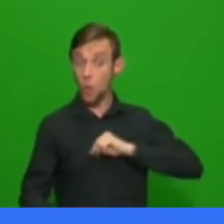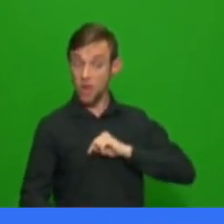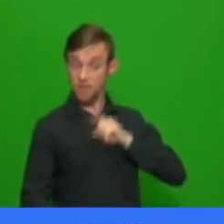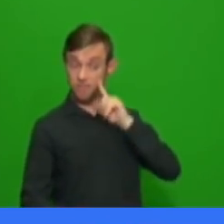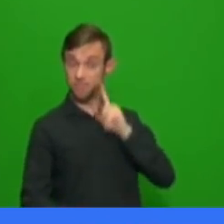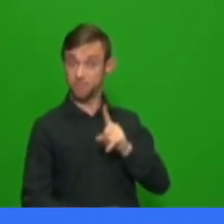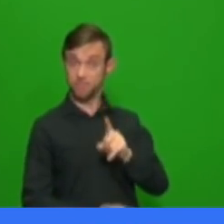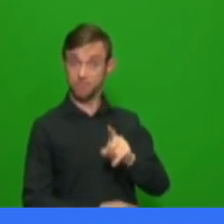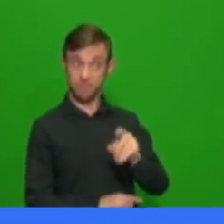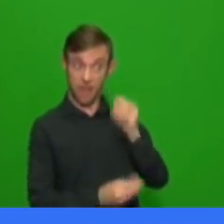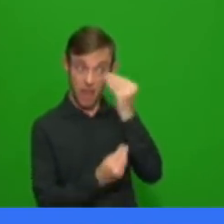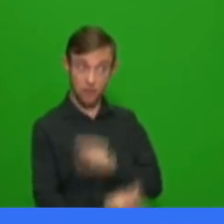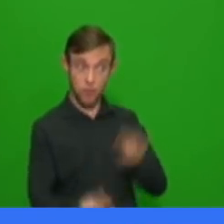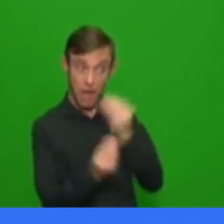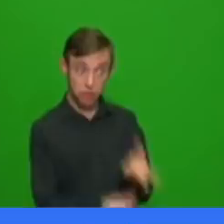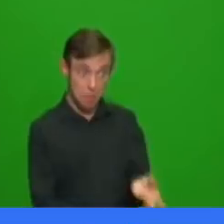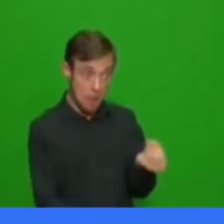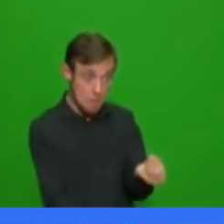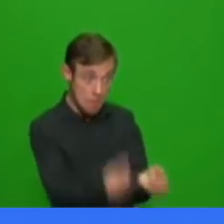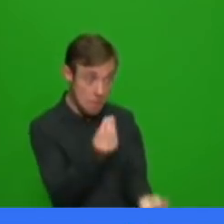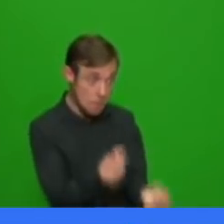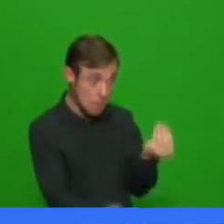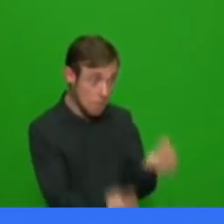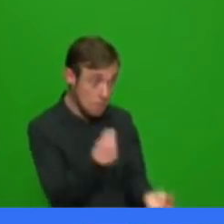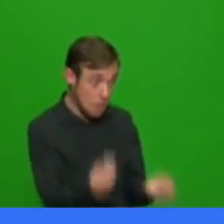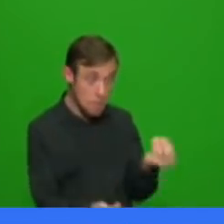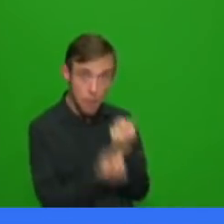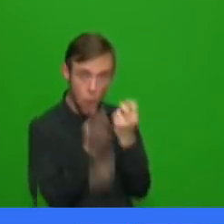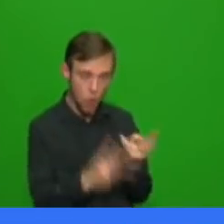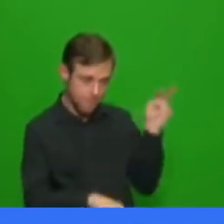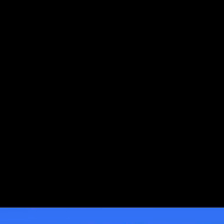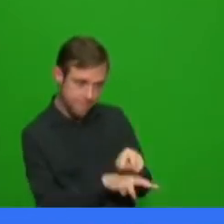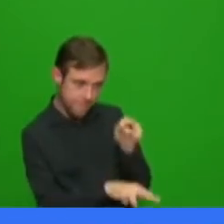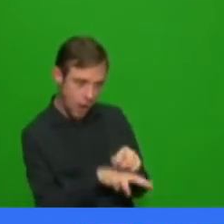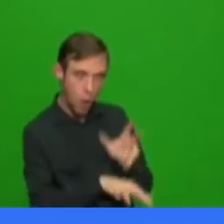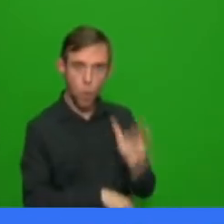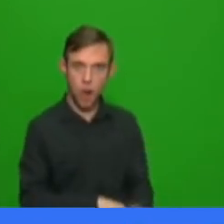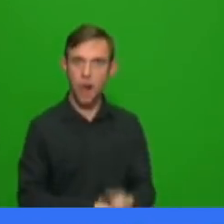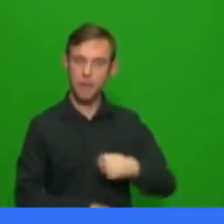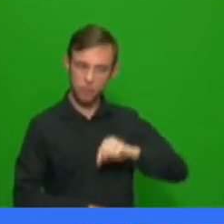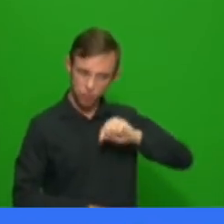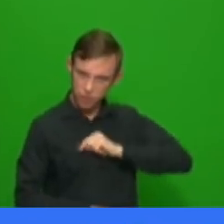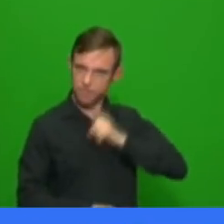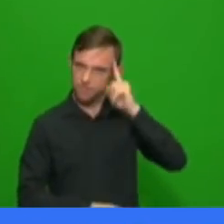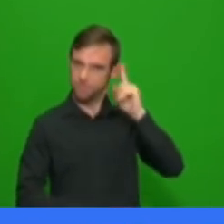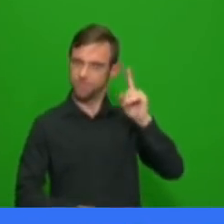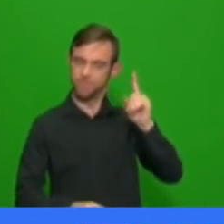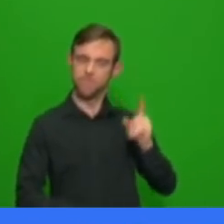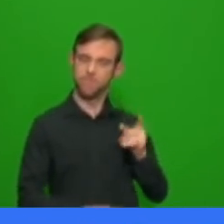watch the data, but our baseline scenario is that 1%